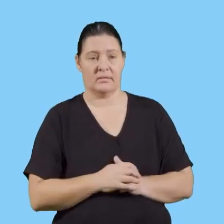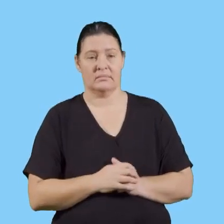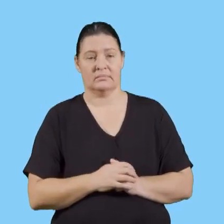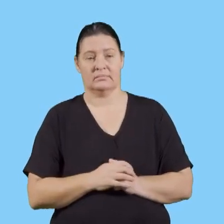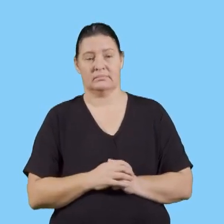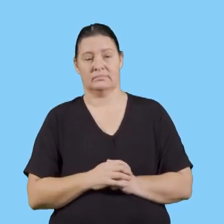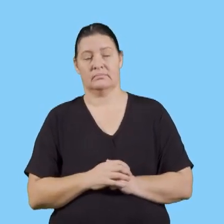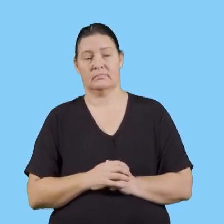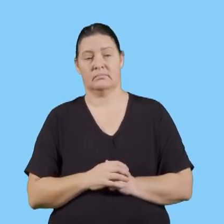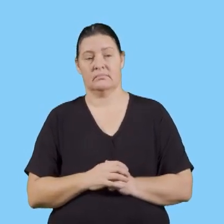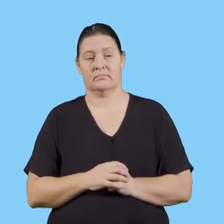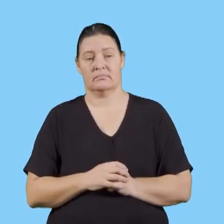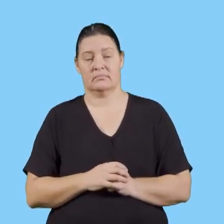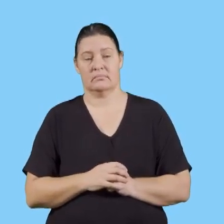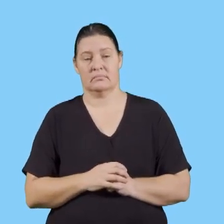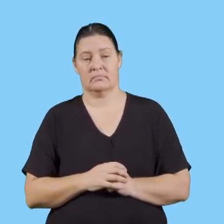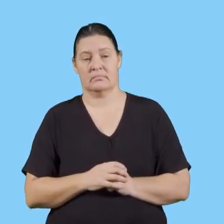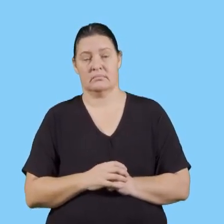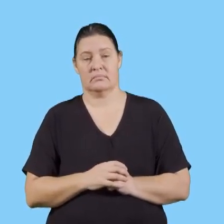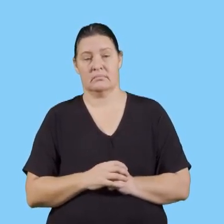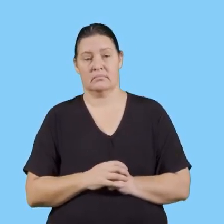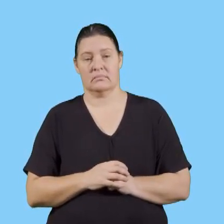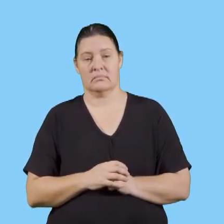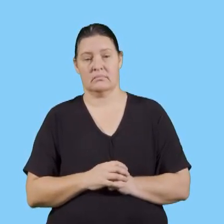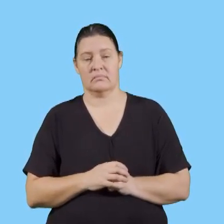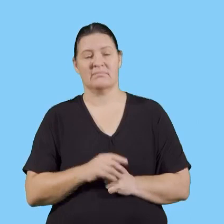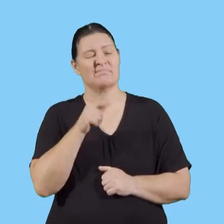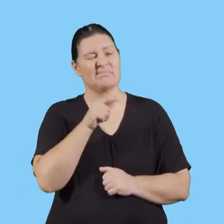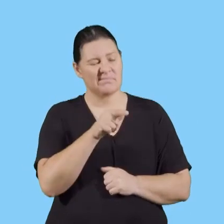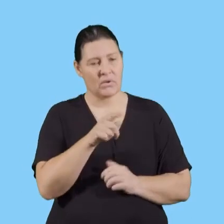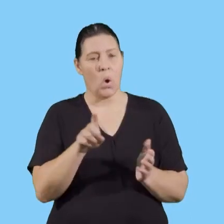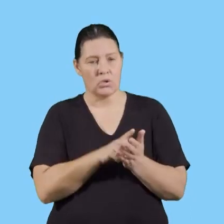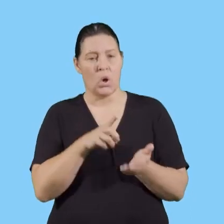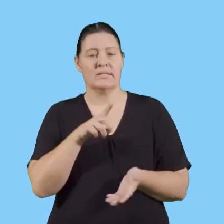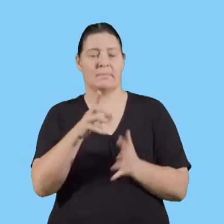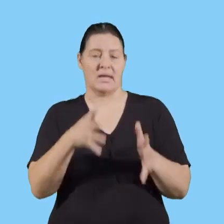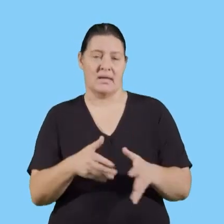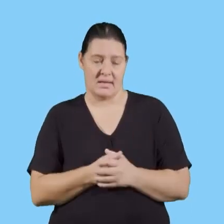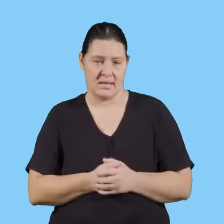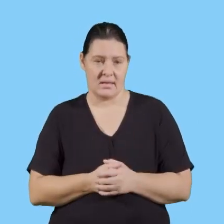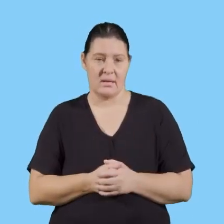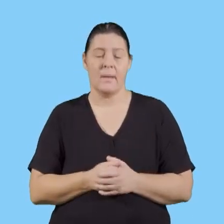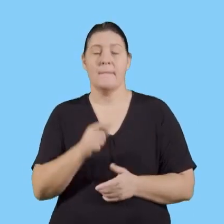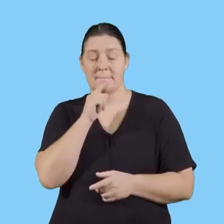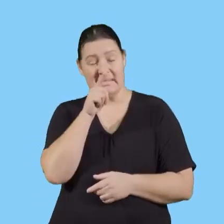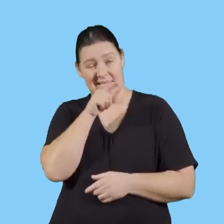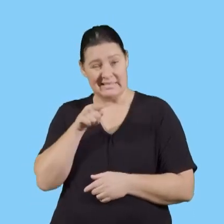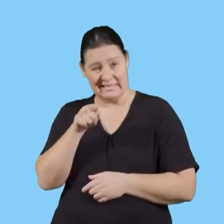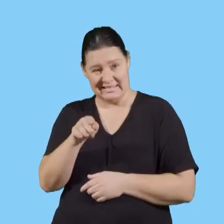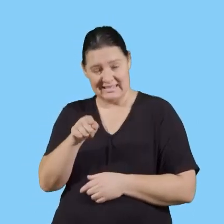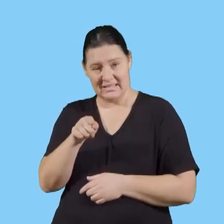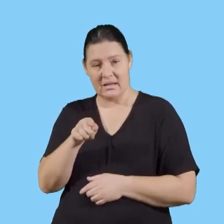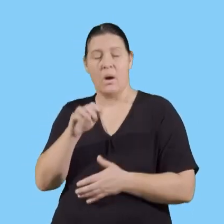becomes L Leon. Remember, L Leon is also a debtor. That means we have to come